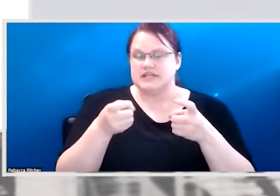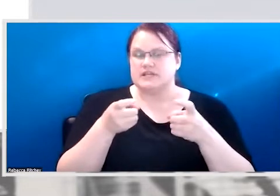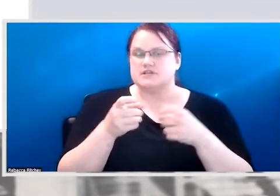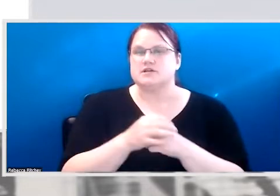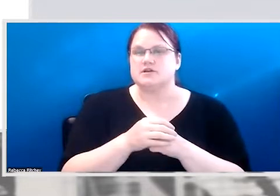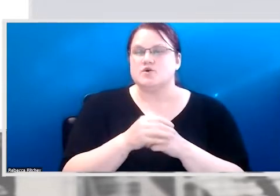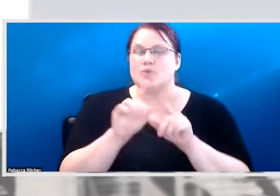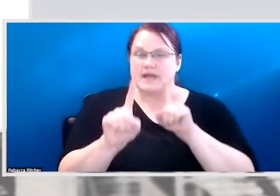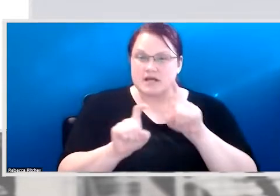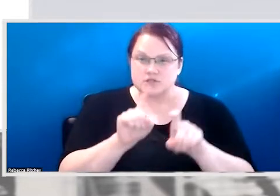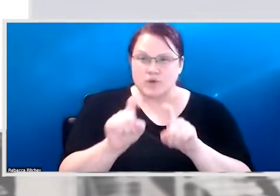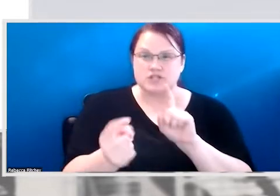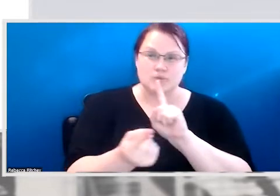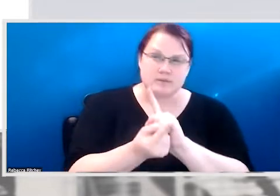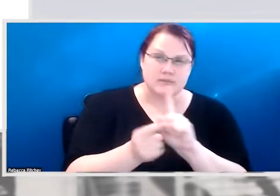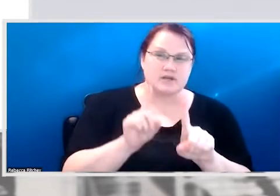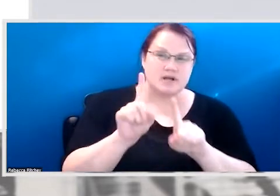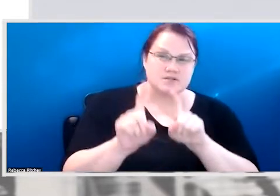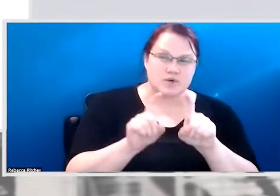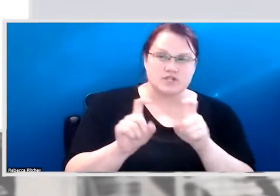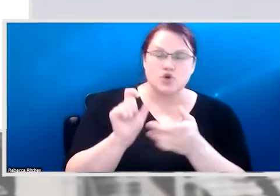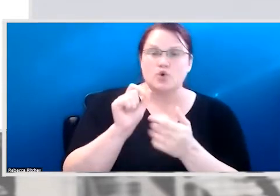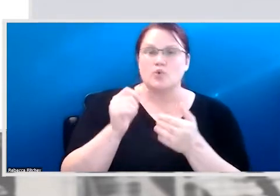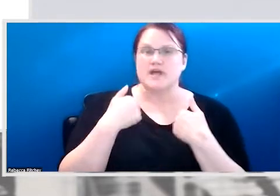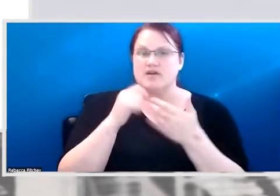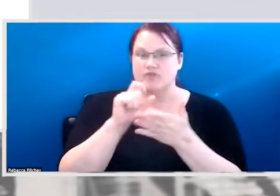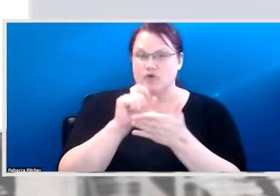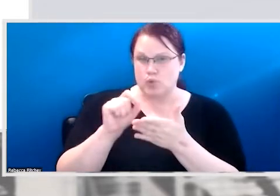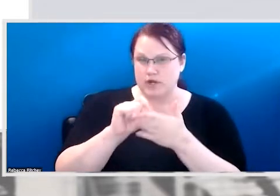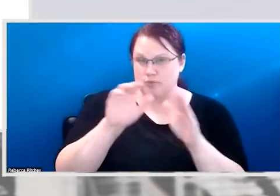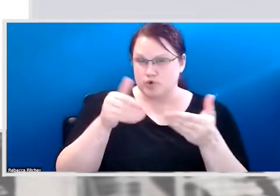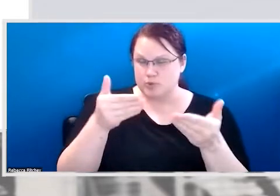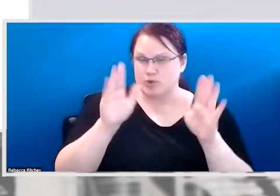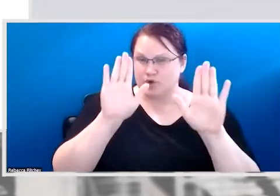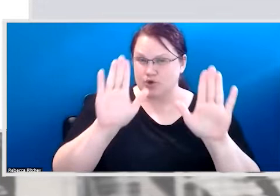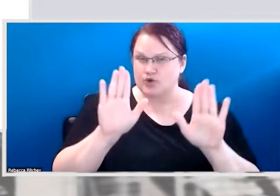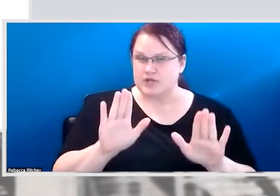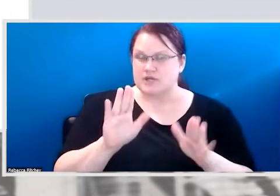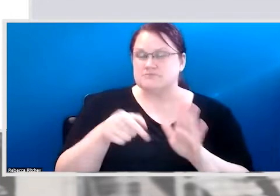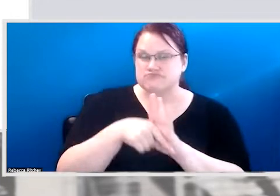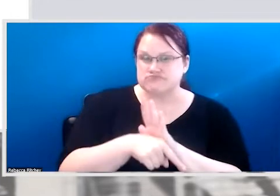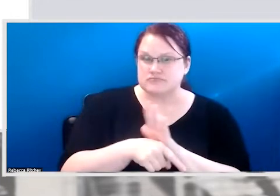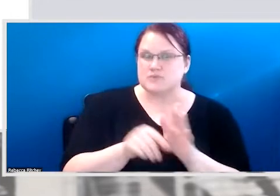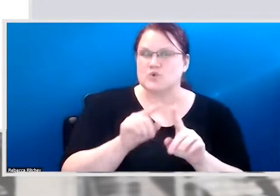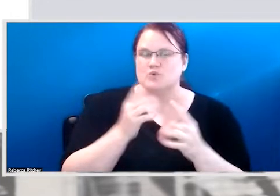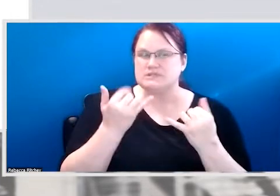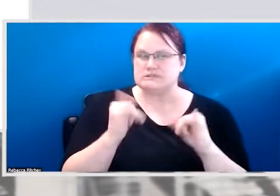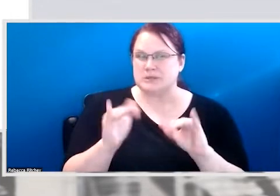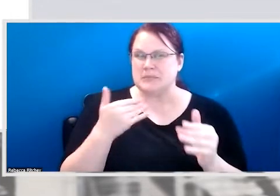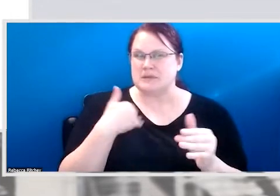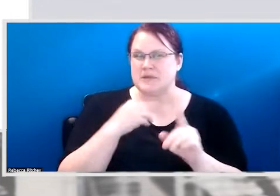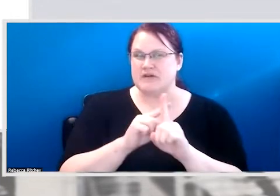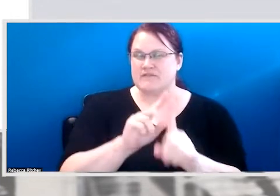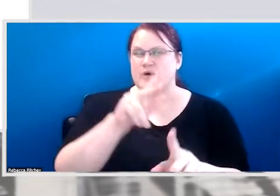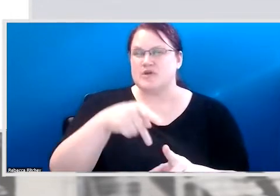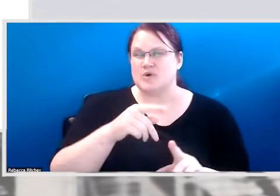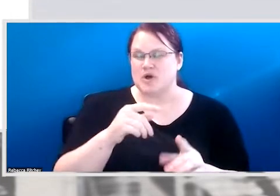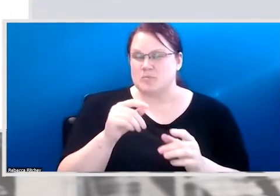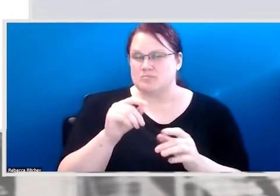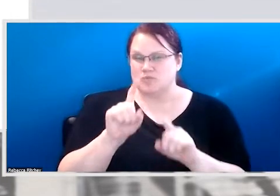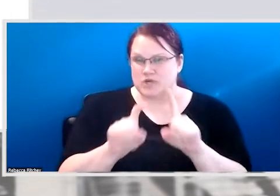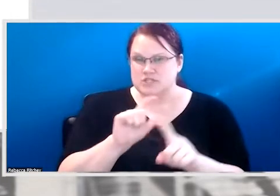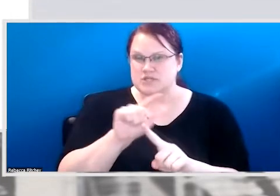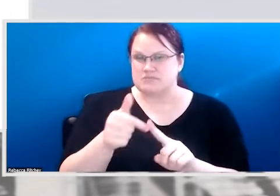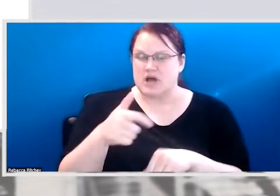them questions. So even though we're getting written proposals with some great detail, we still may have some lingering follow-up questions about timeline, things that we